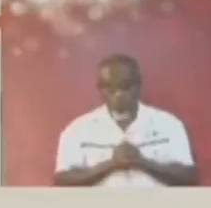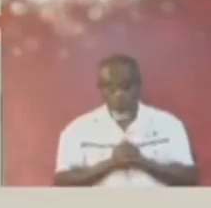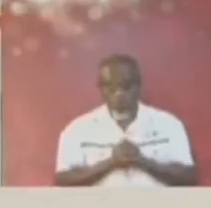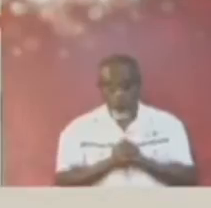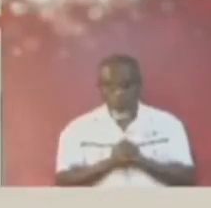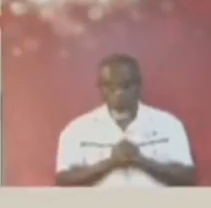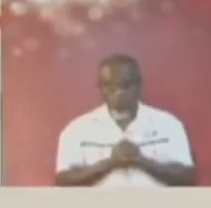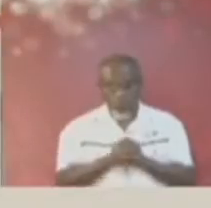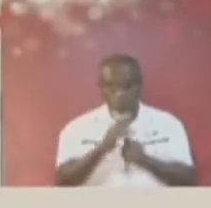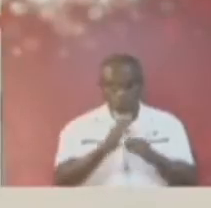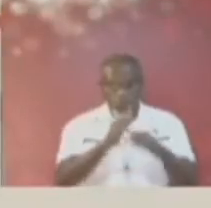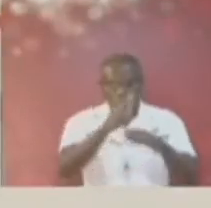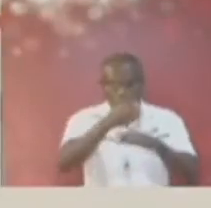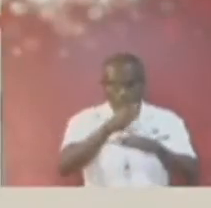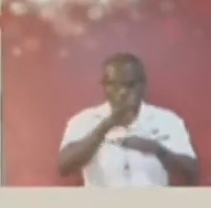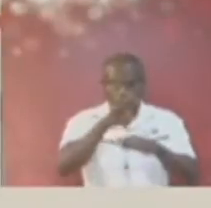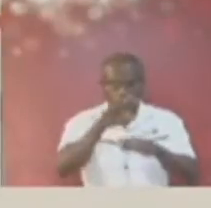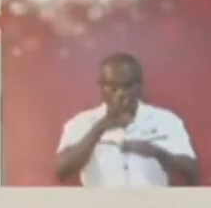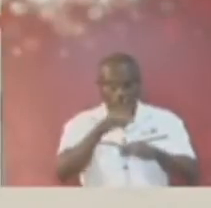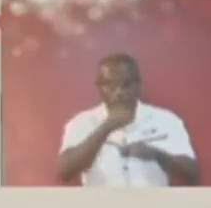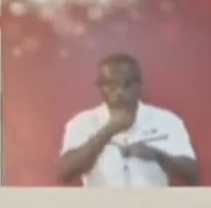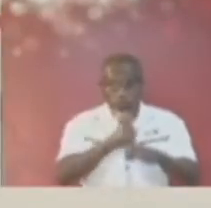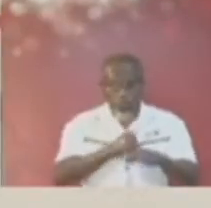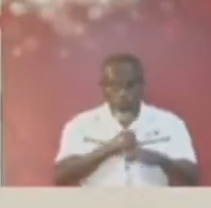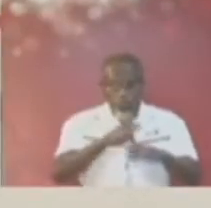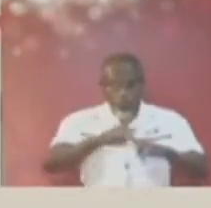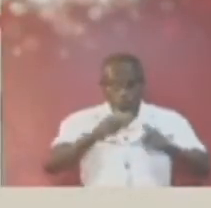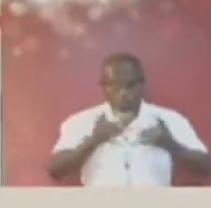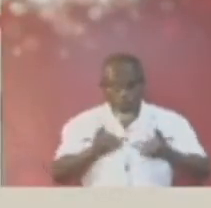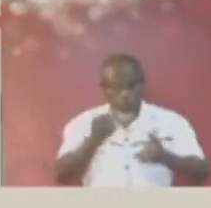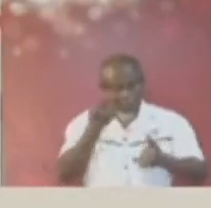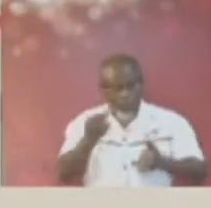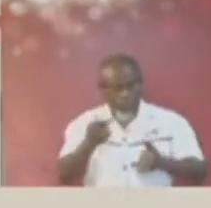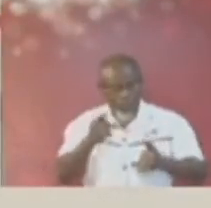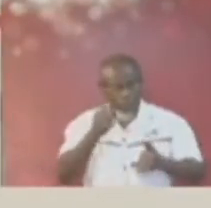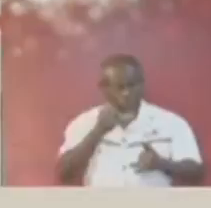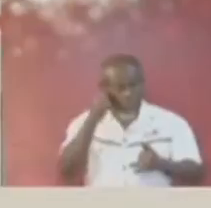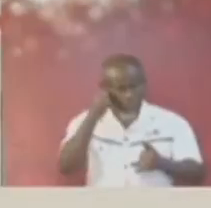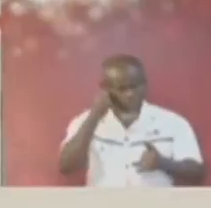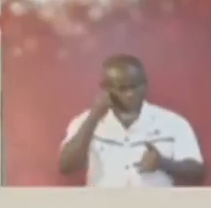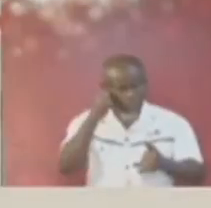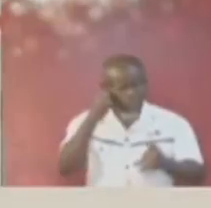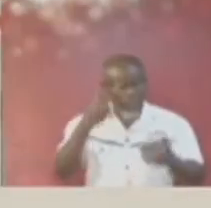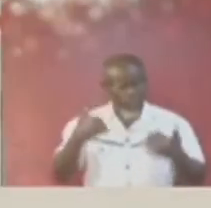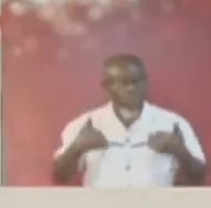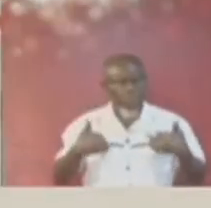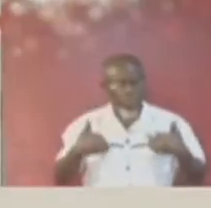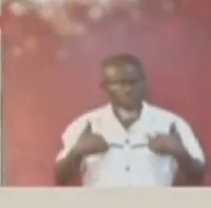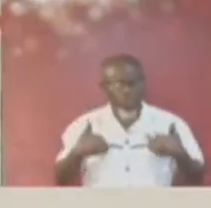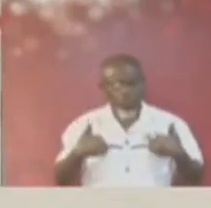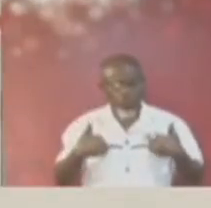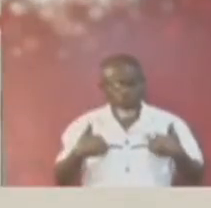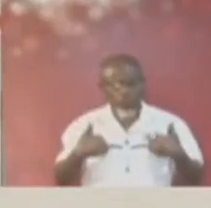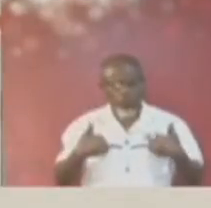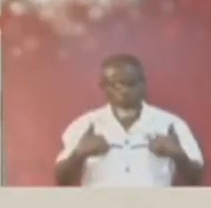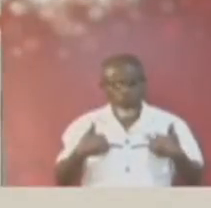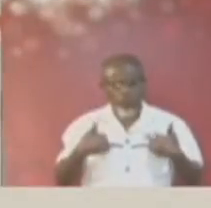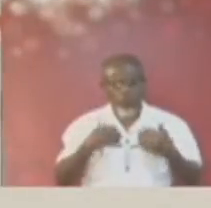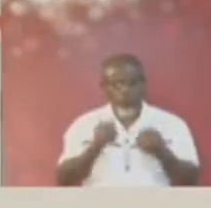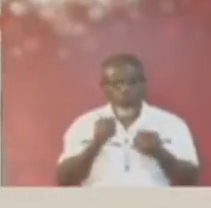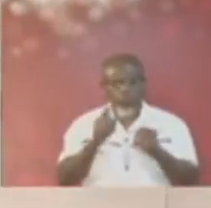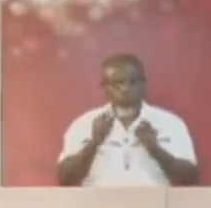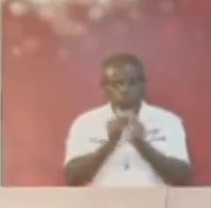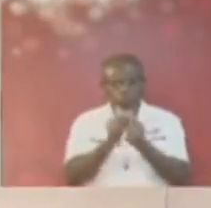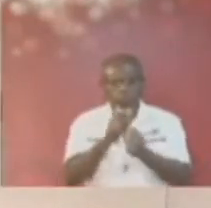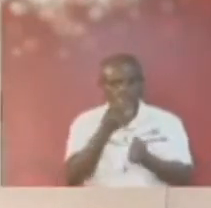onwards, it rises steeply. But in the teenagers, just a handful of cases. But I don't have the specific data on that.